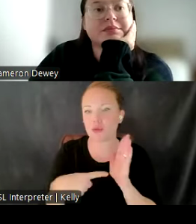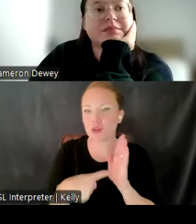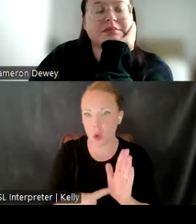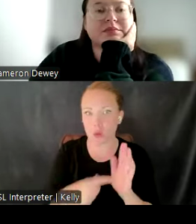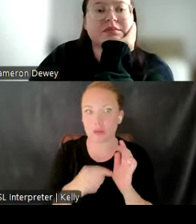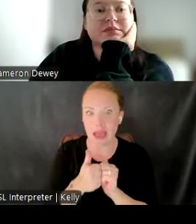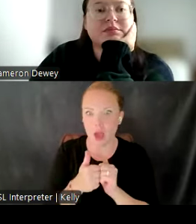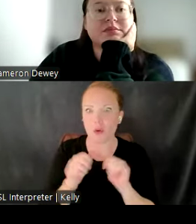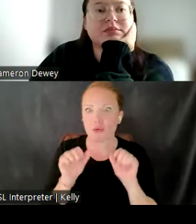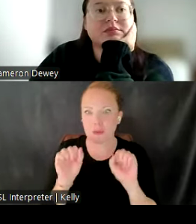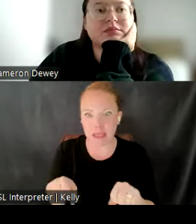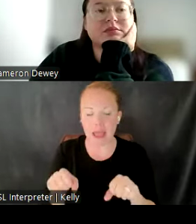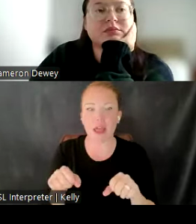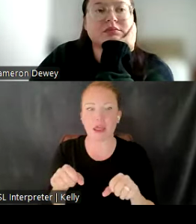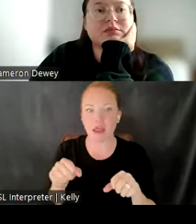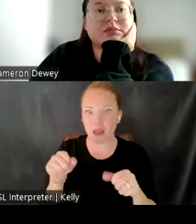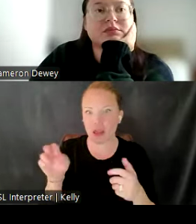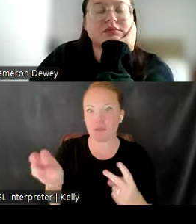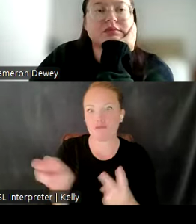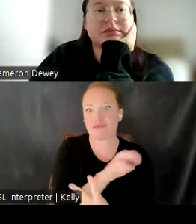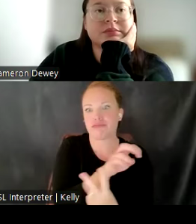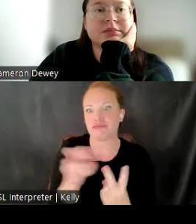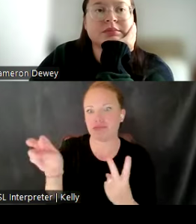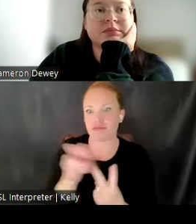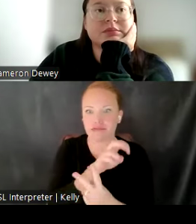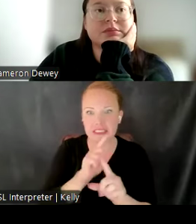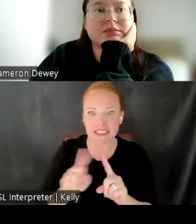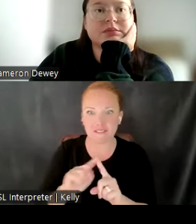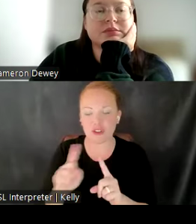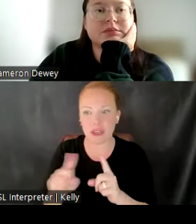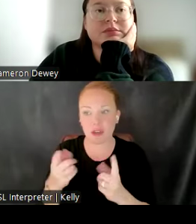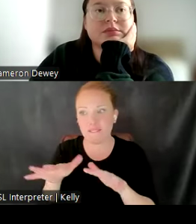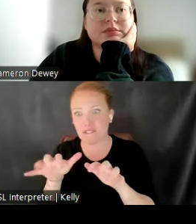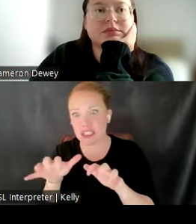move between these different defense cascades. So thank you guys for